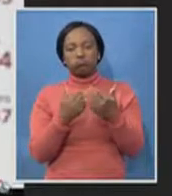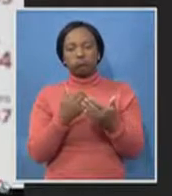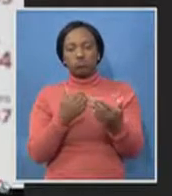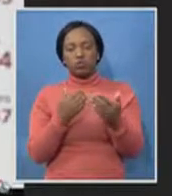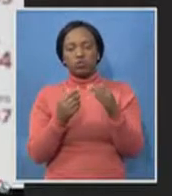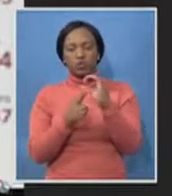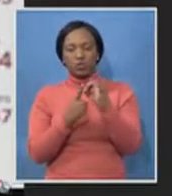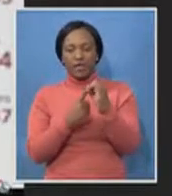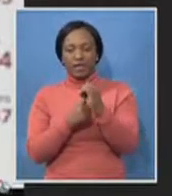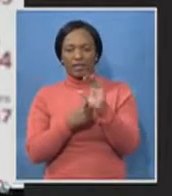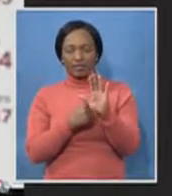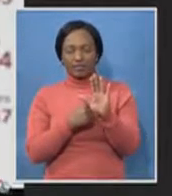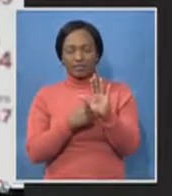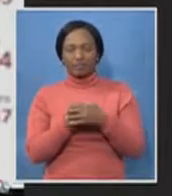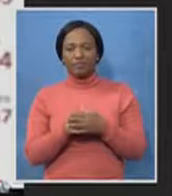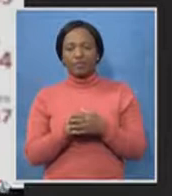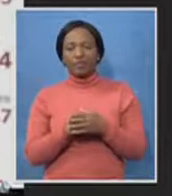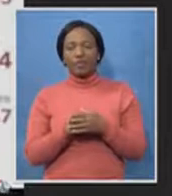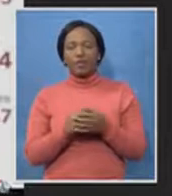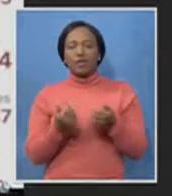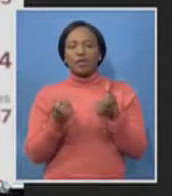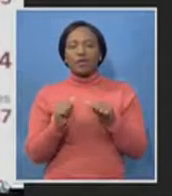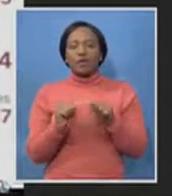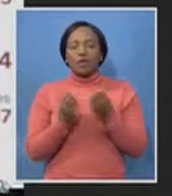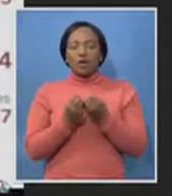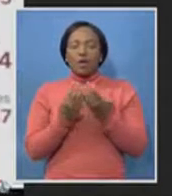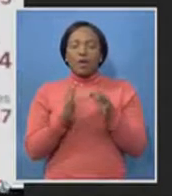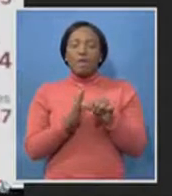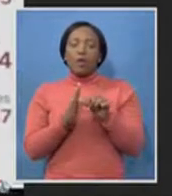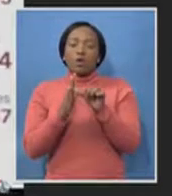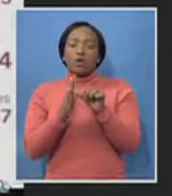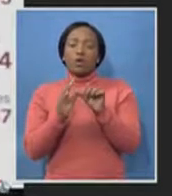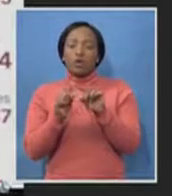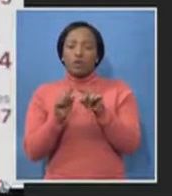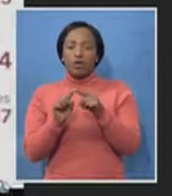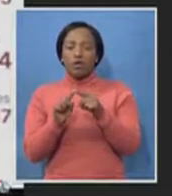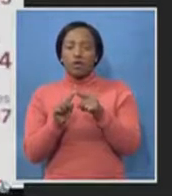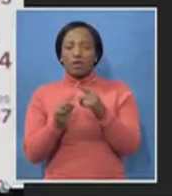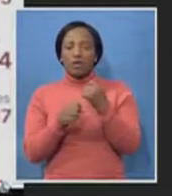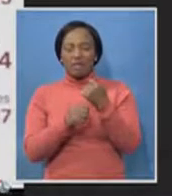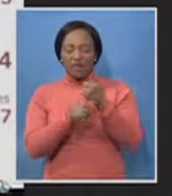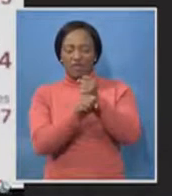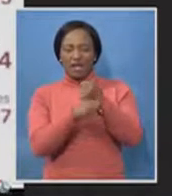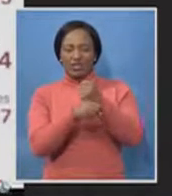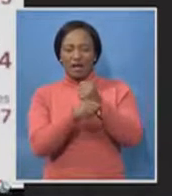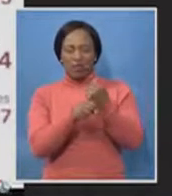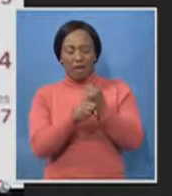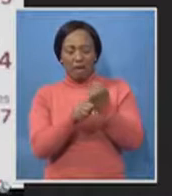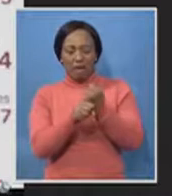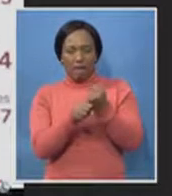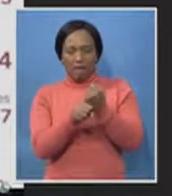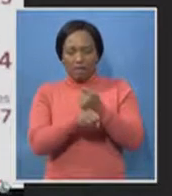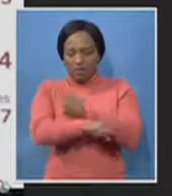I think another very important aspect John touched on is the manufacturing, and that is something that I think we really do need to,